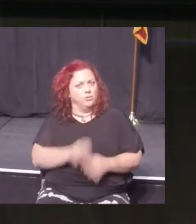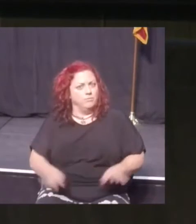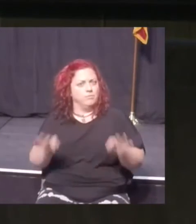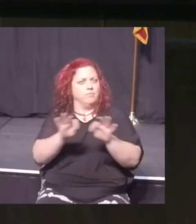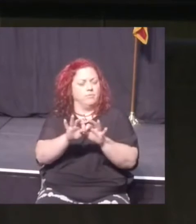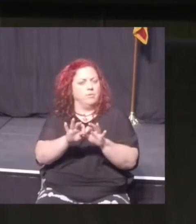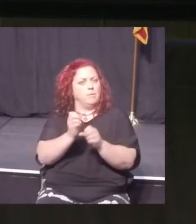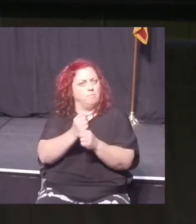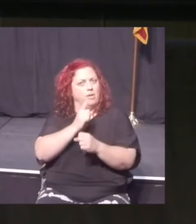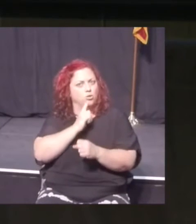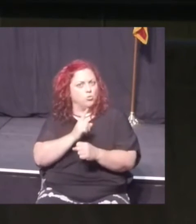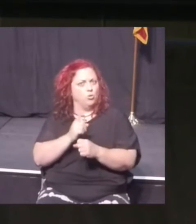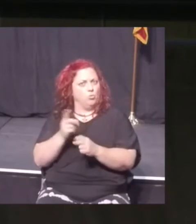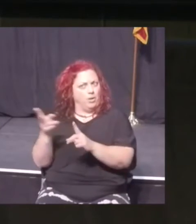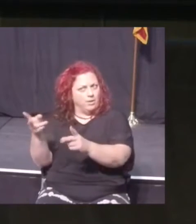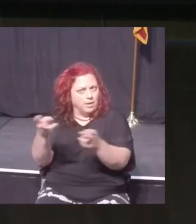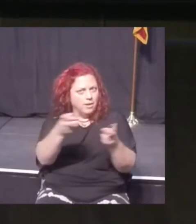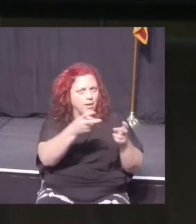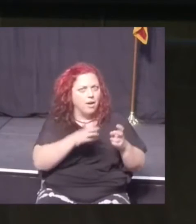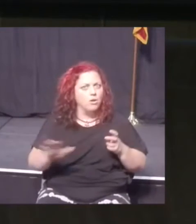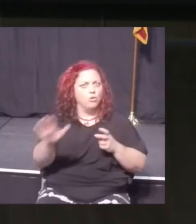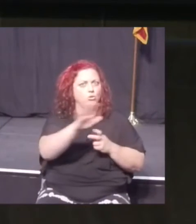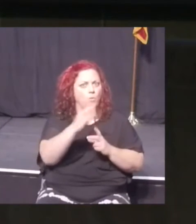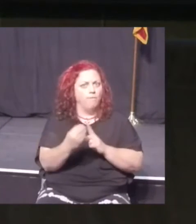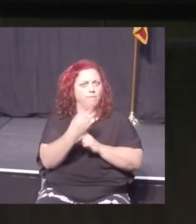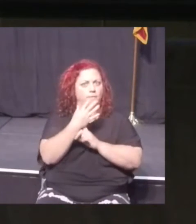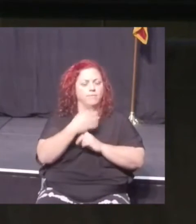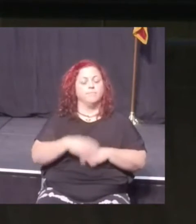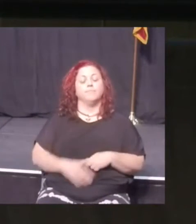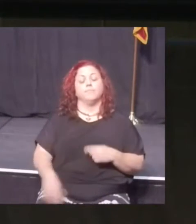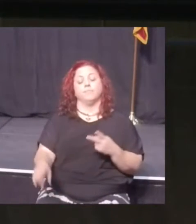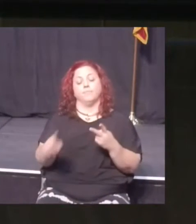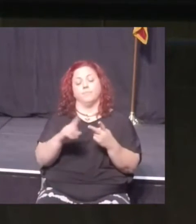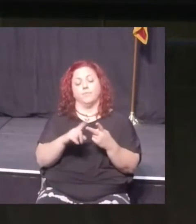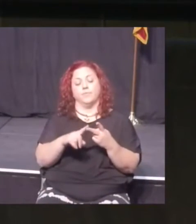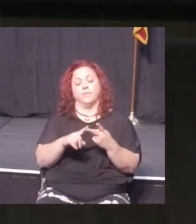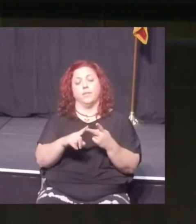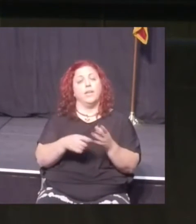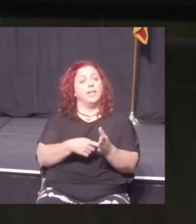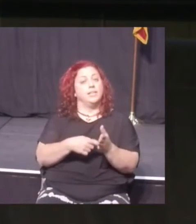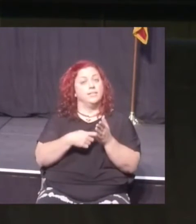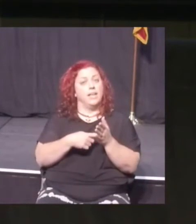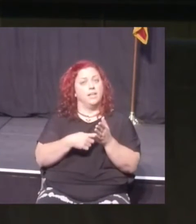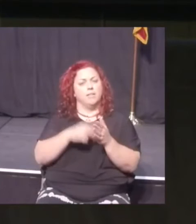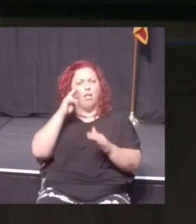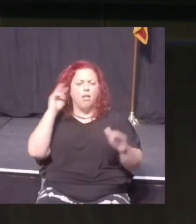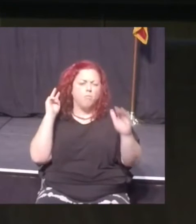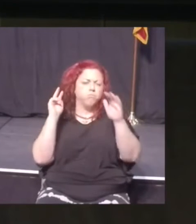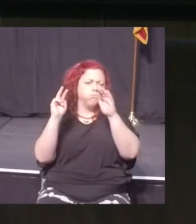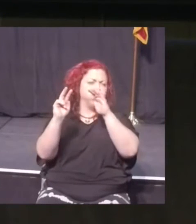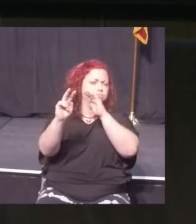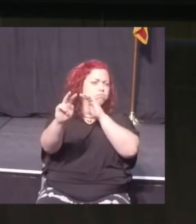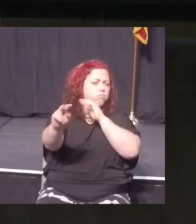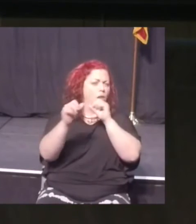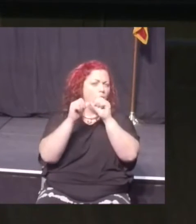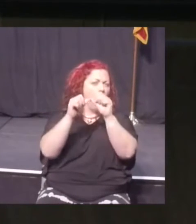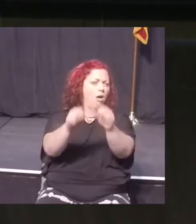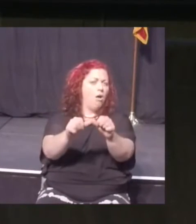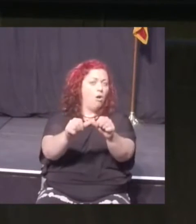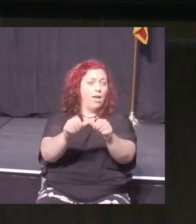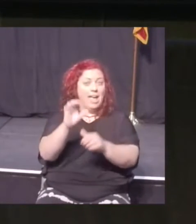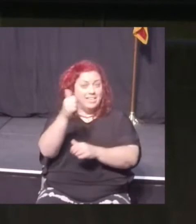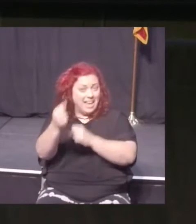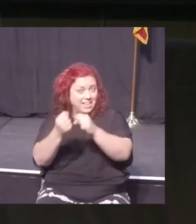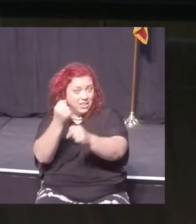that input is wide and broad. Second, it takes the long view. 10 years makes